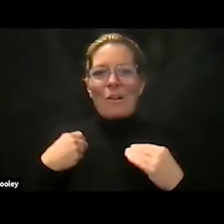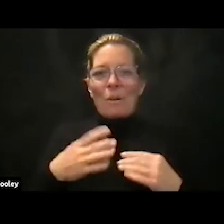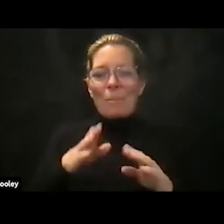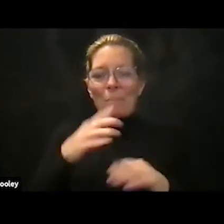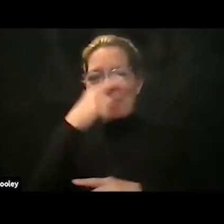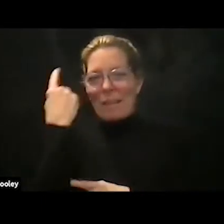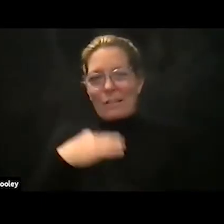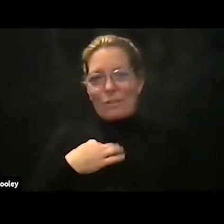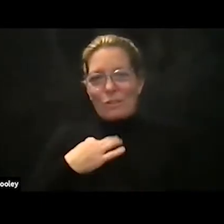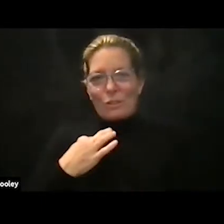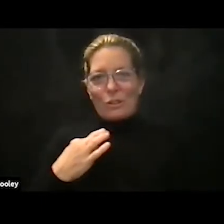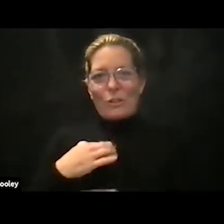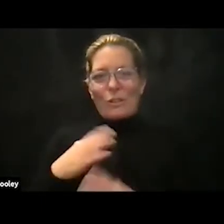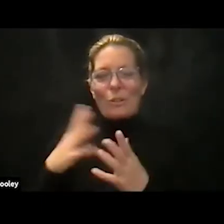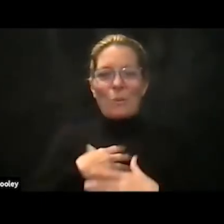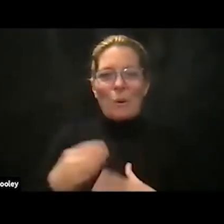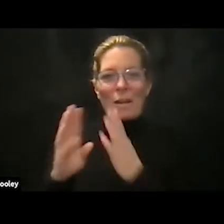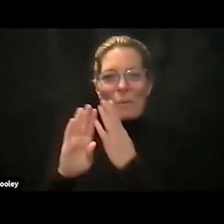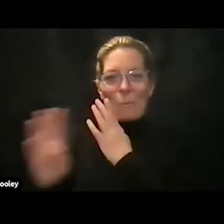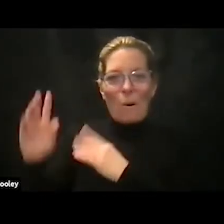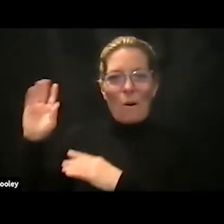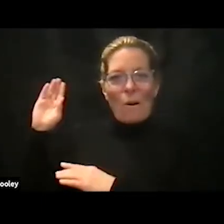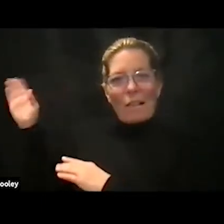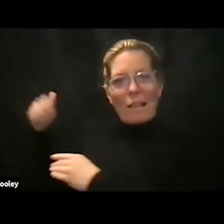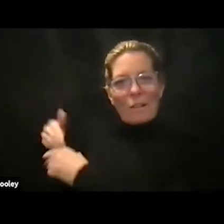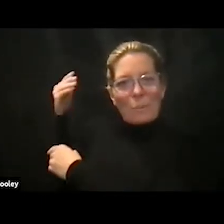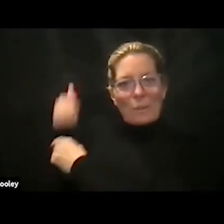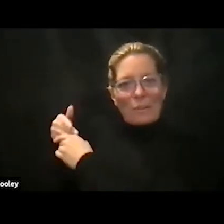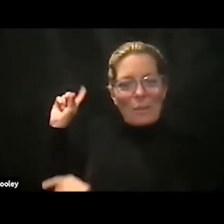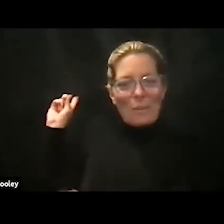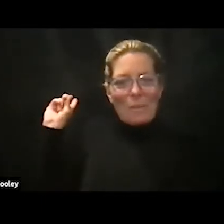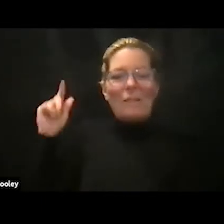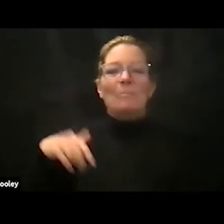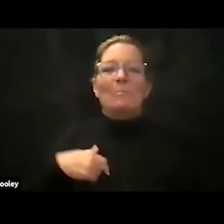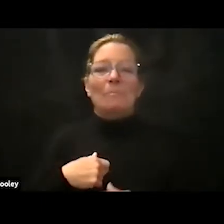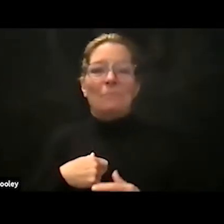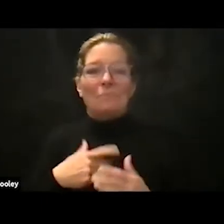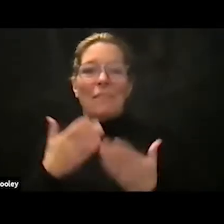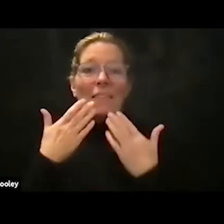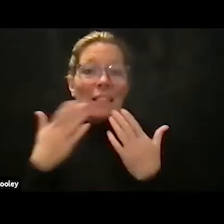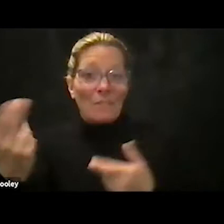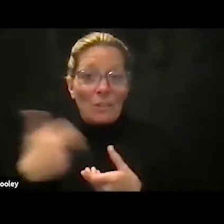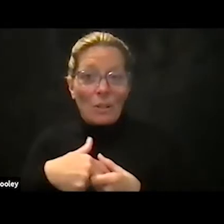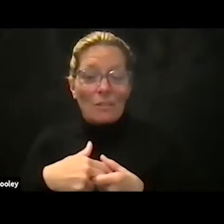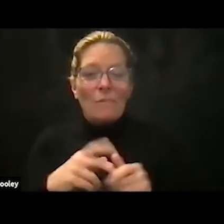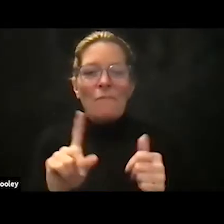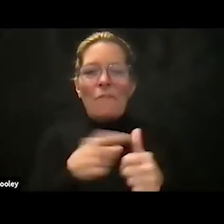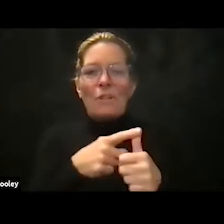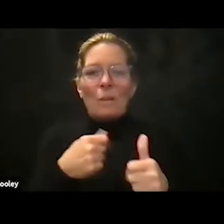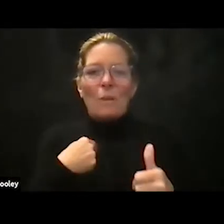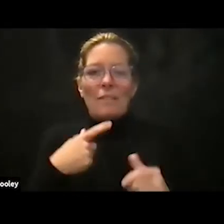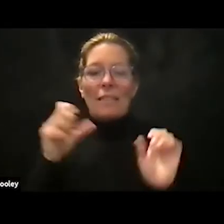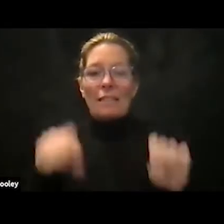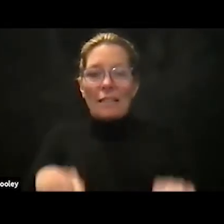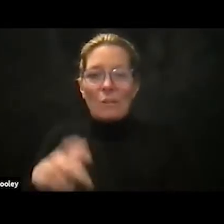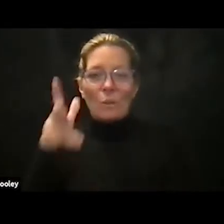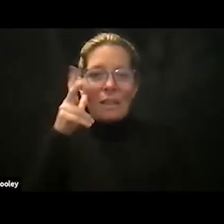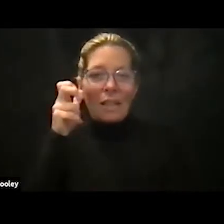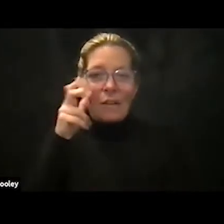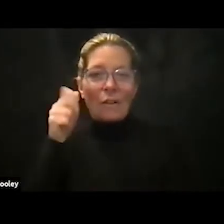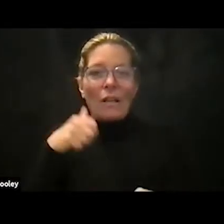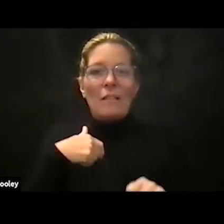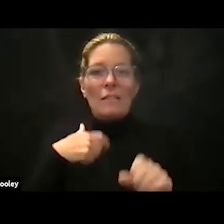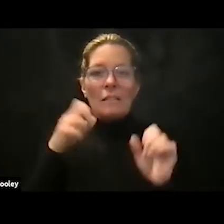much for joining us today. First, before we get started, I wanted to state that the Can You Hear Us campaign acknowledges the